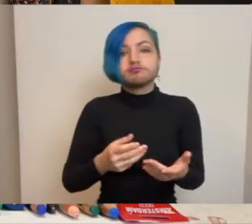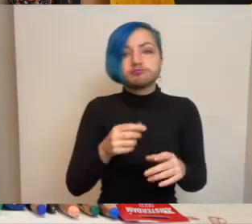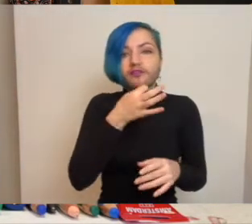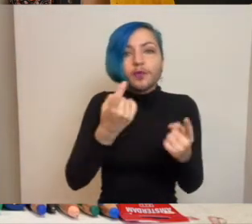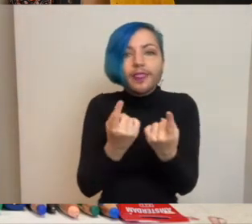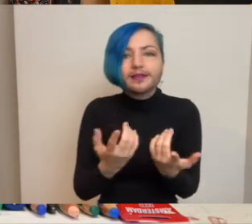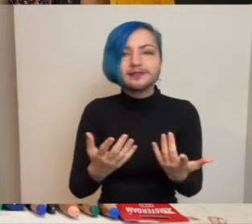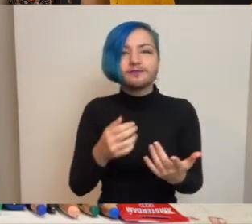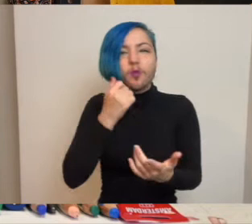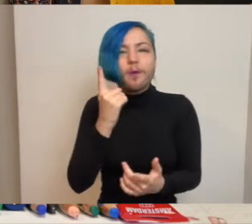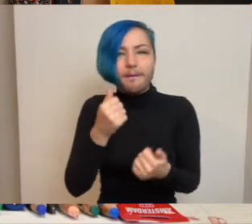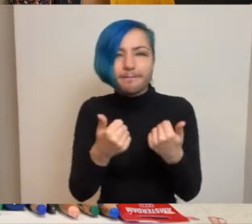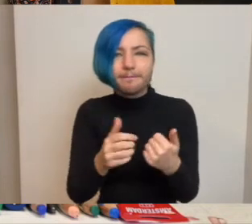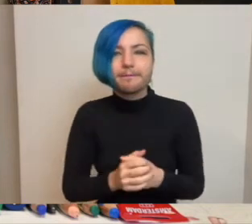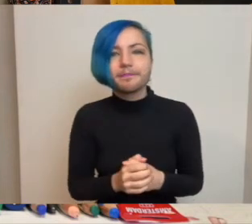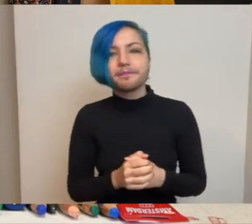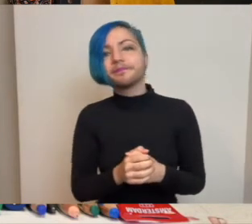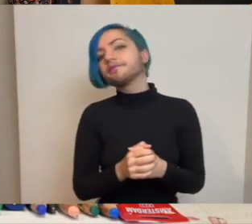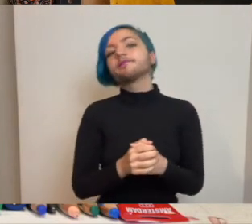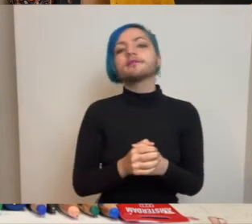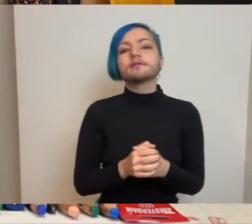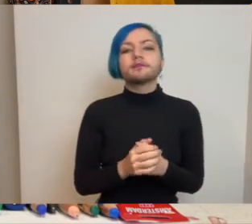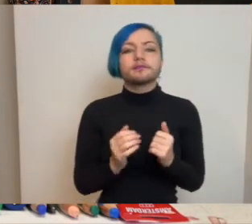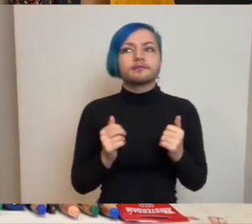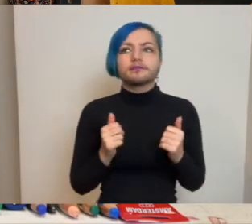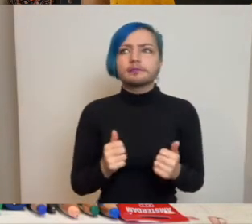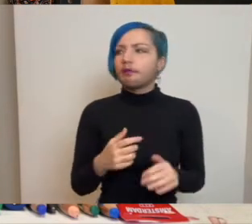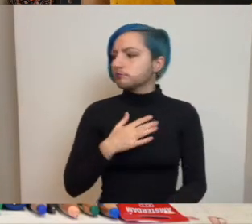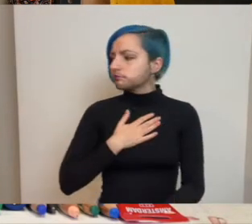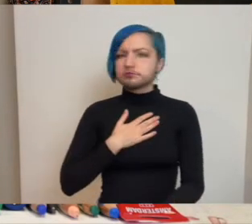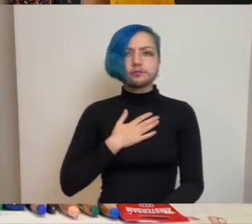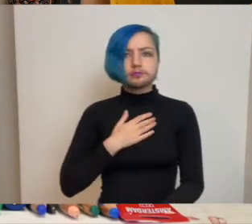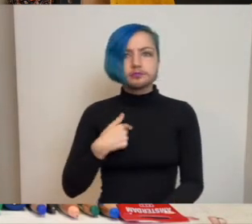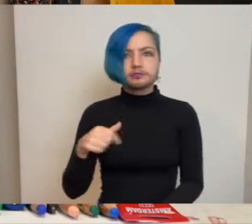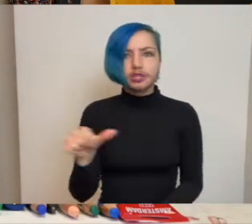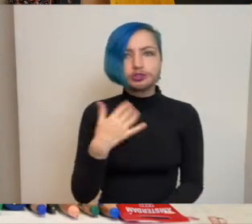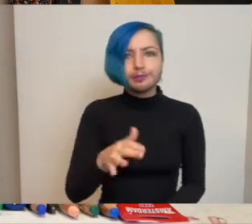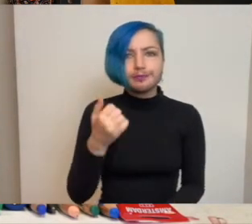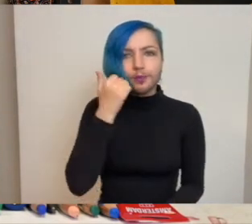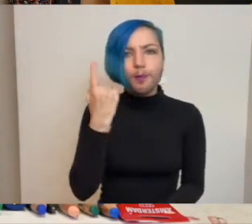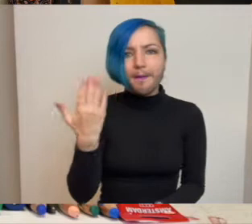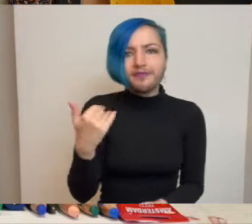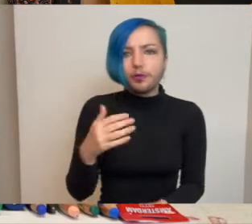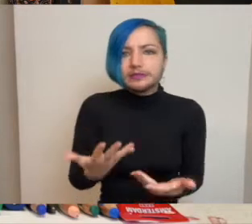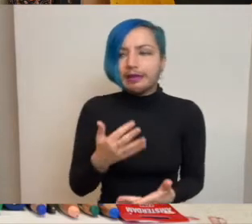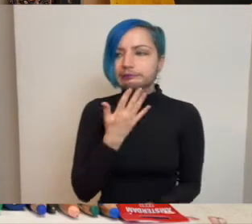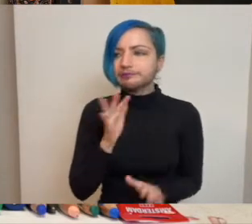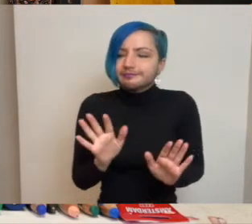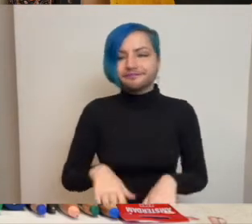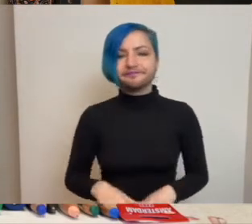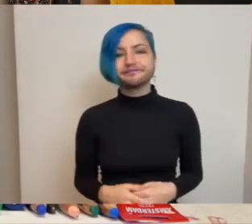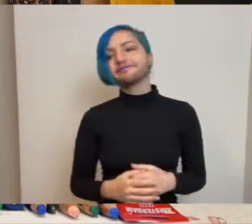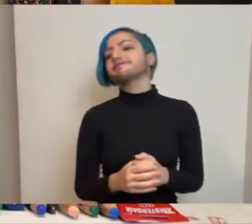things before you get started. So yeah, and I probably should have done that as well before doing this,